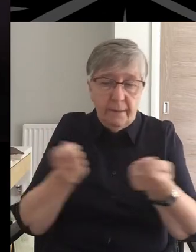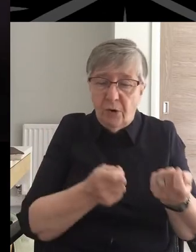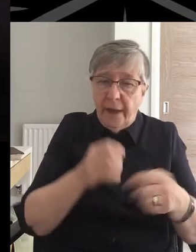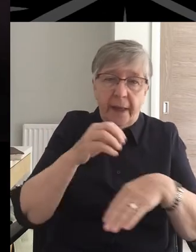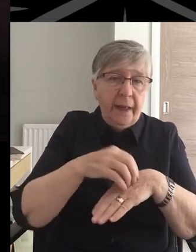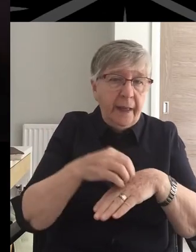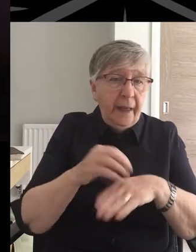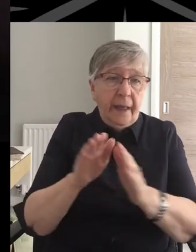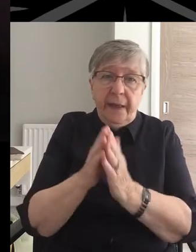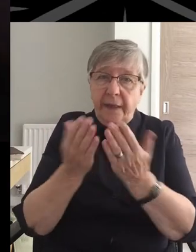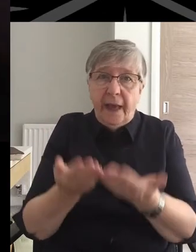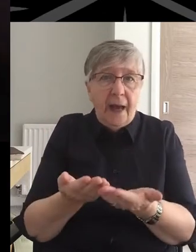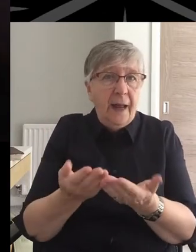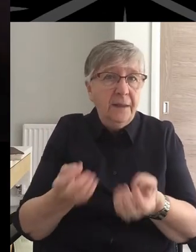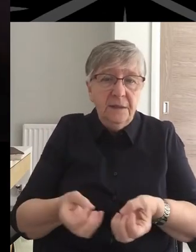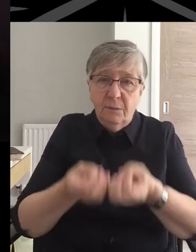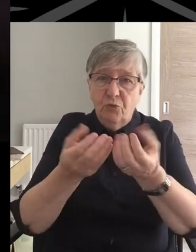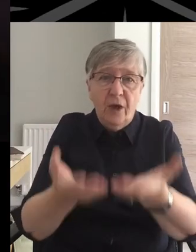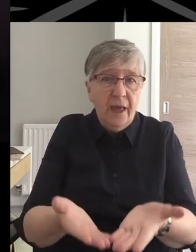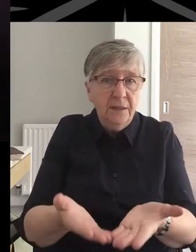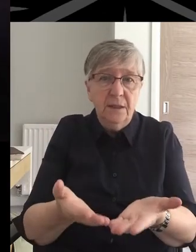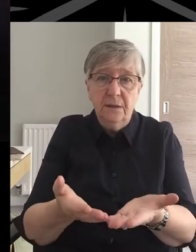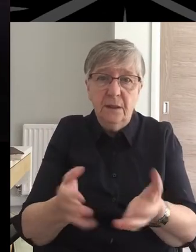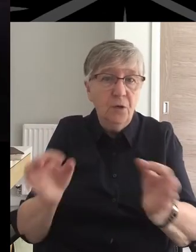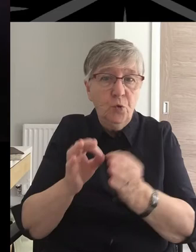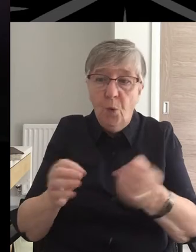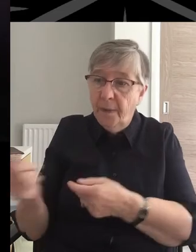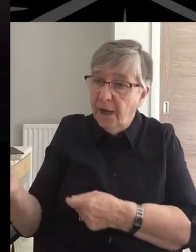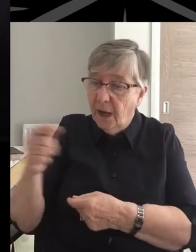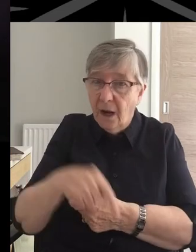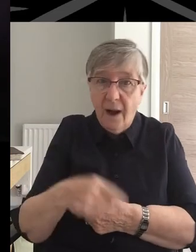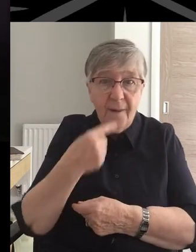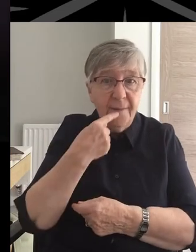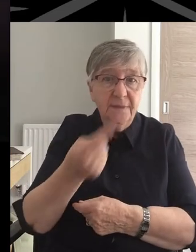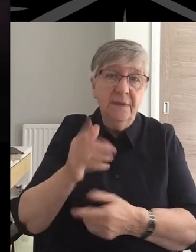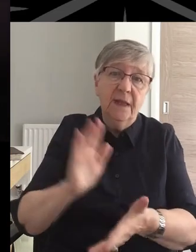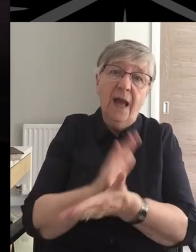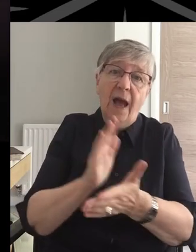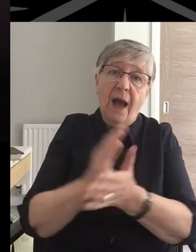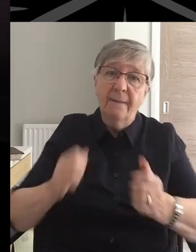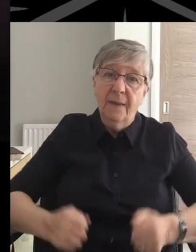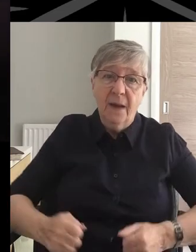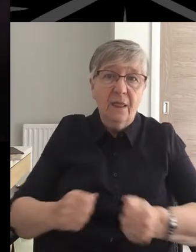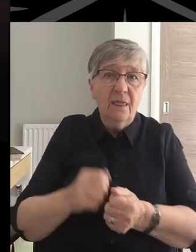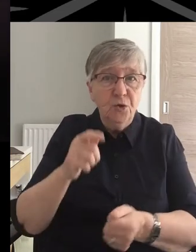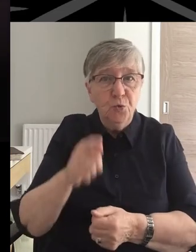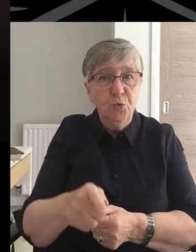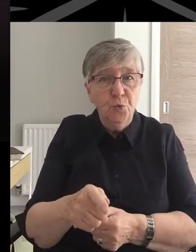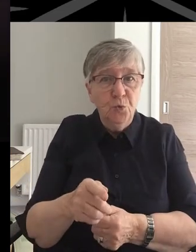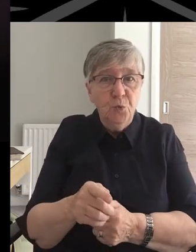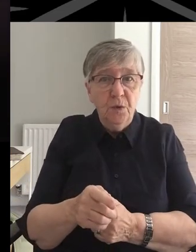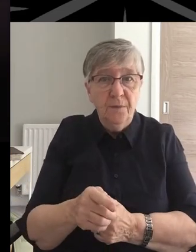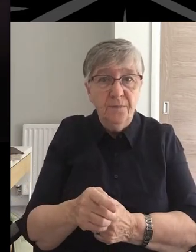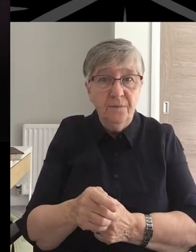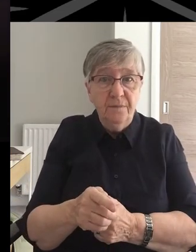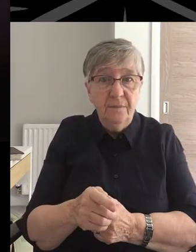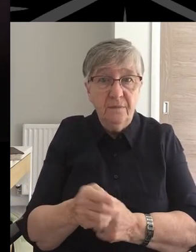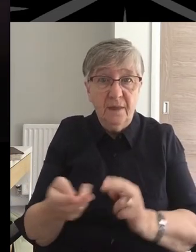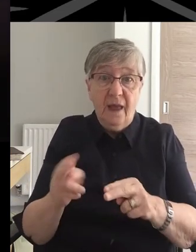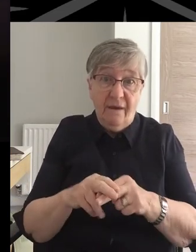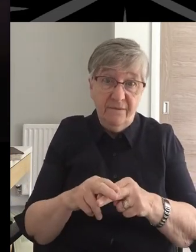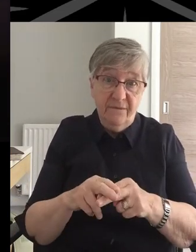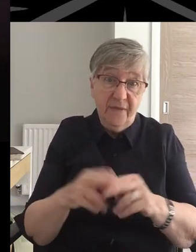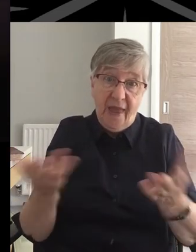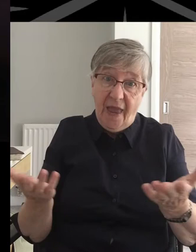no cards to open, no presents. Nobody's going to come along and sing happy birthday to you. In fact, if there was